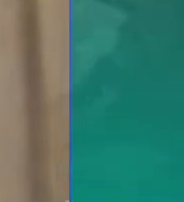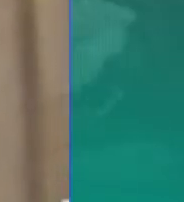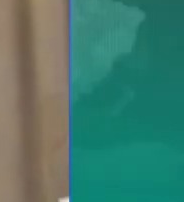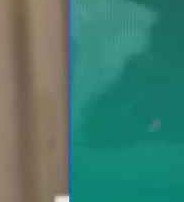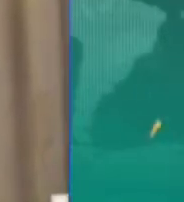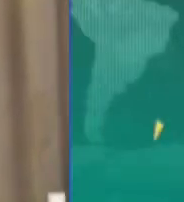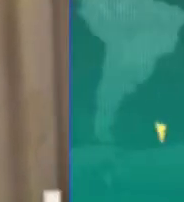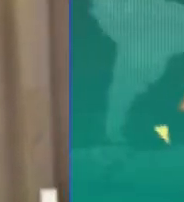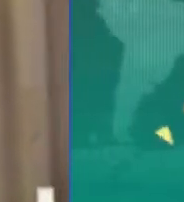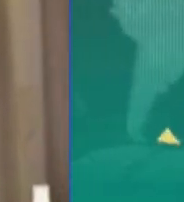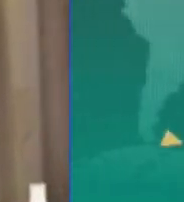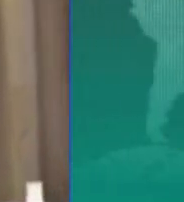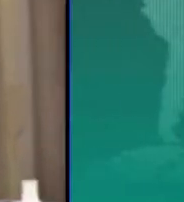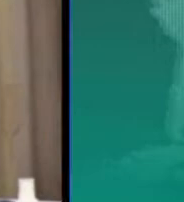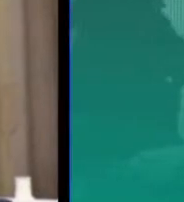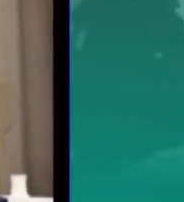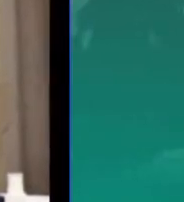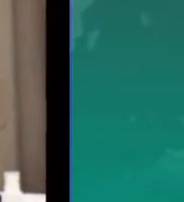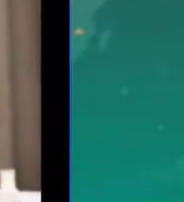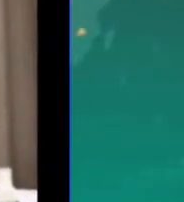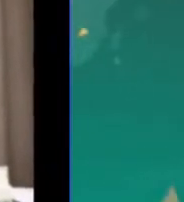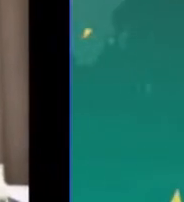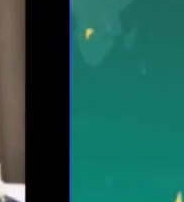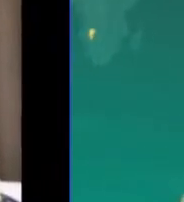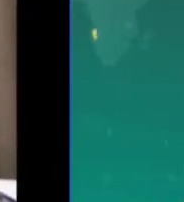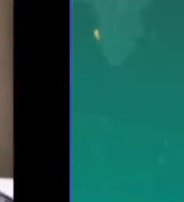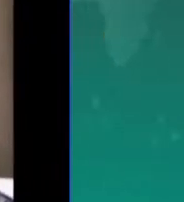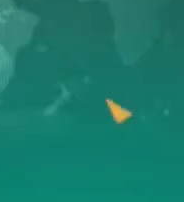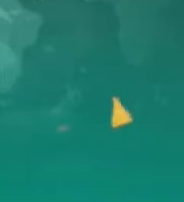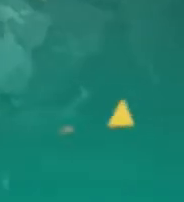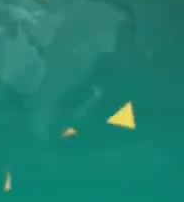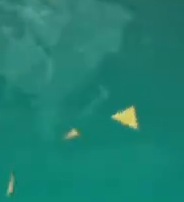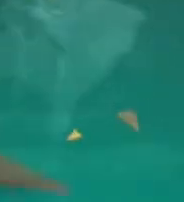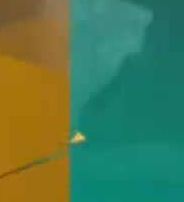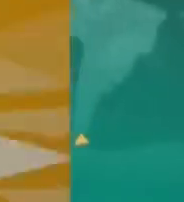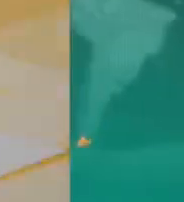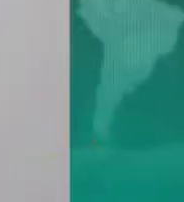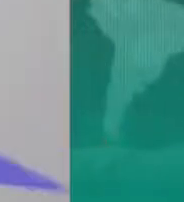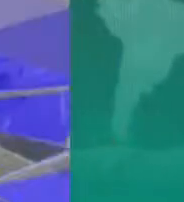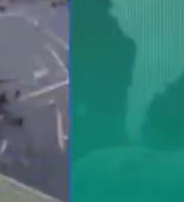sipika amongo akusinkana sa minister nja ku nsonga za nyegenyege